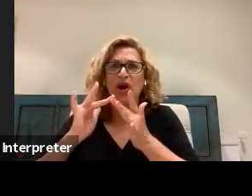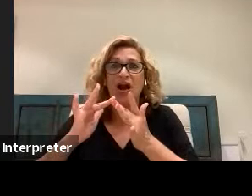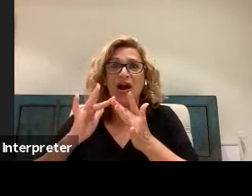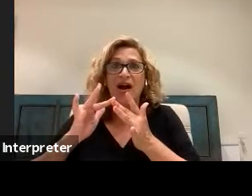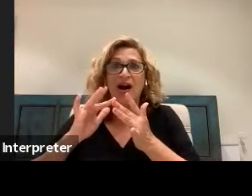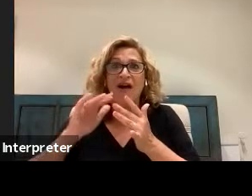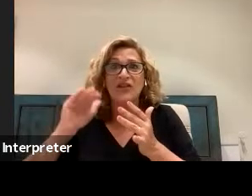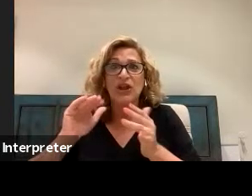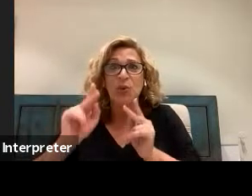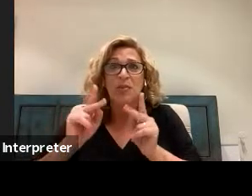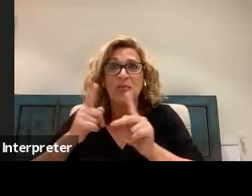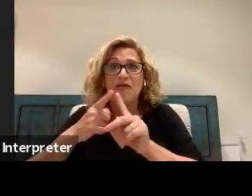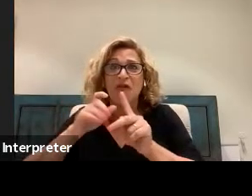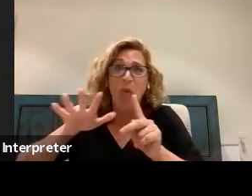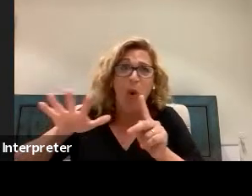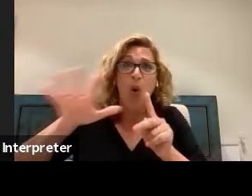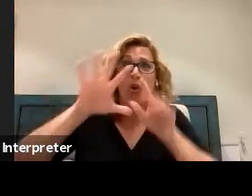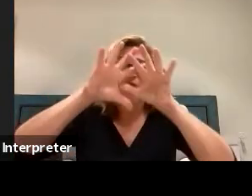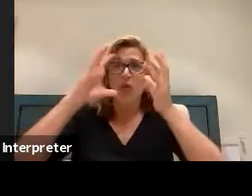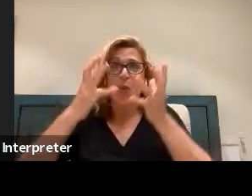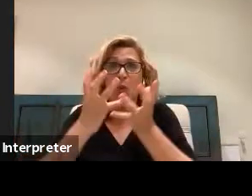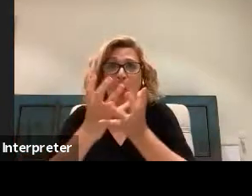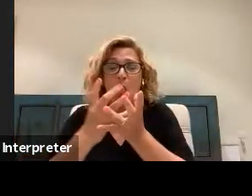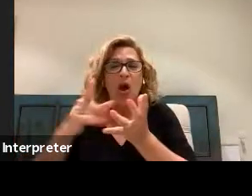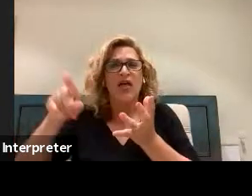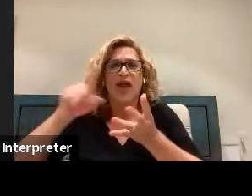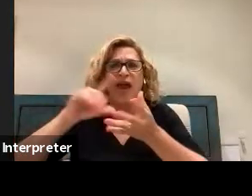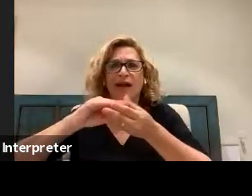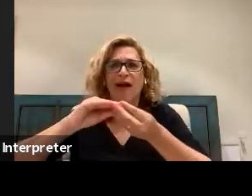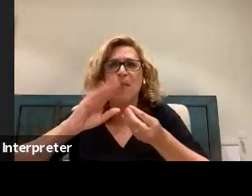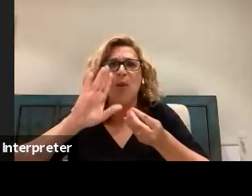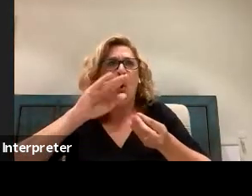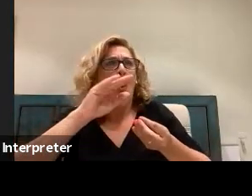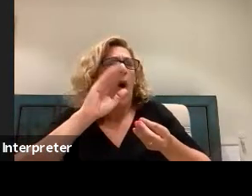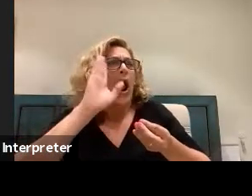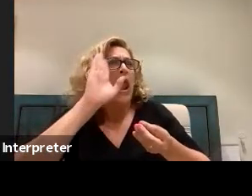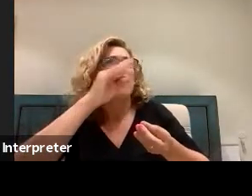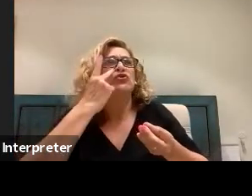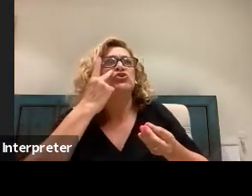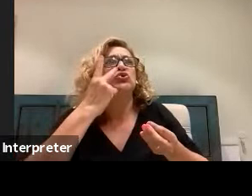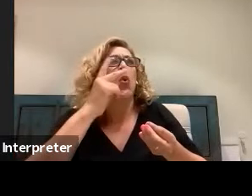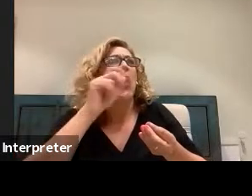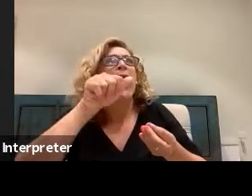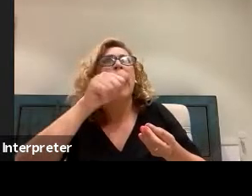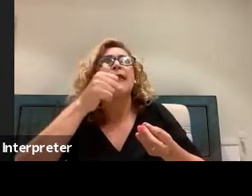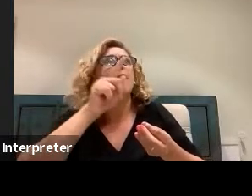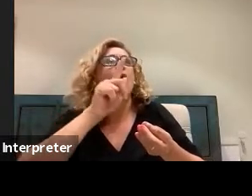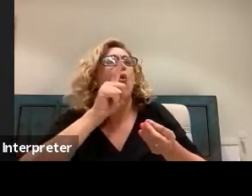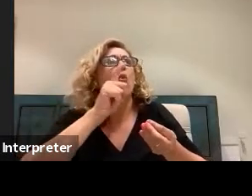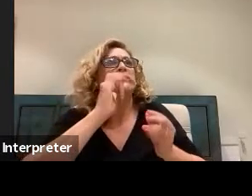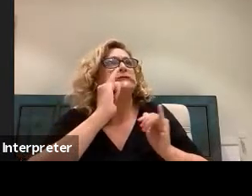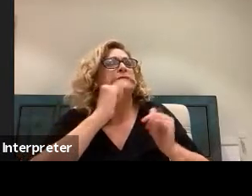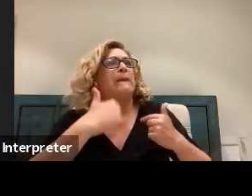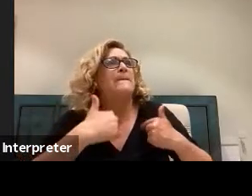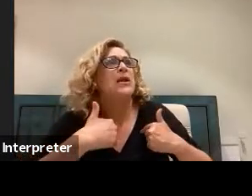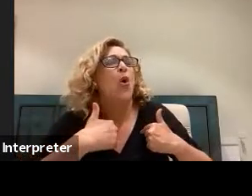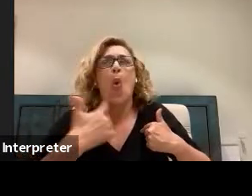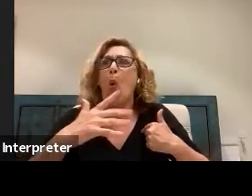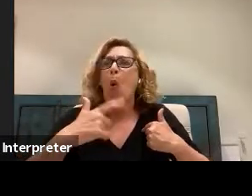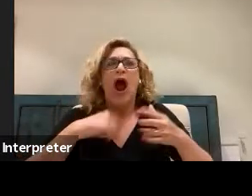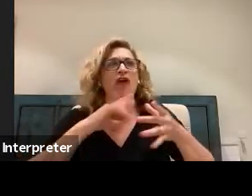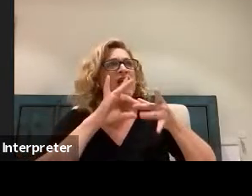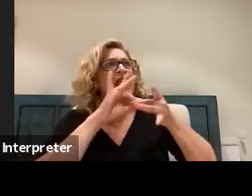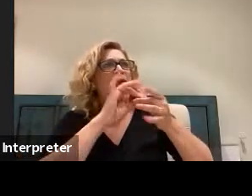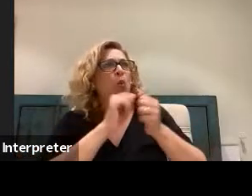that said, wow, Sophia, I've never seen anyone like me before. Like, thank you for saying that. Or I relate to you because of